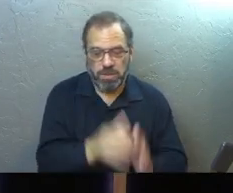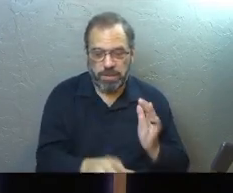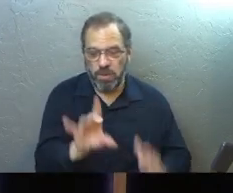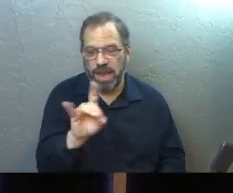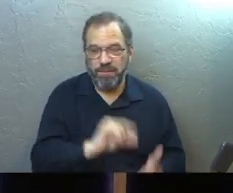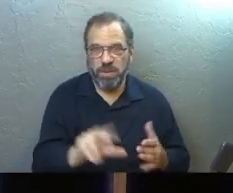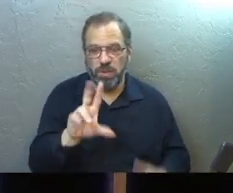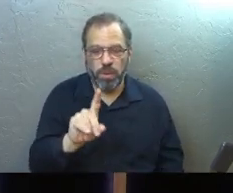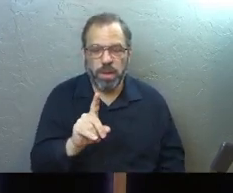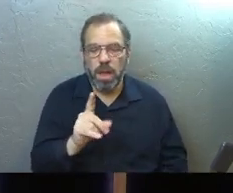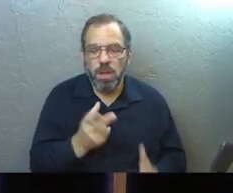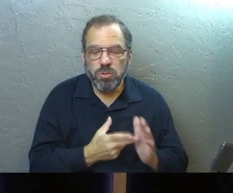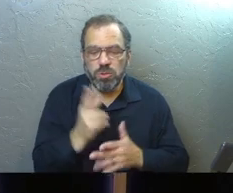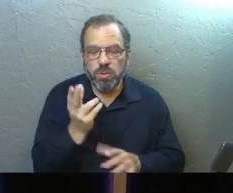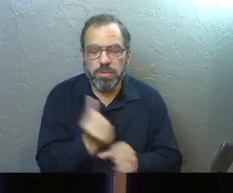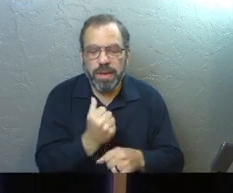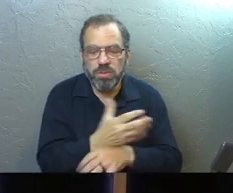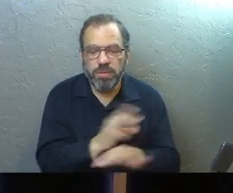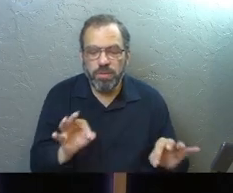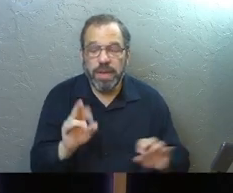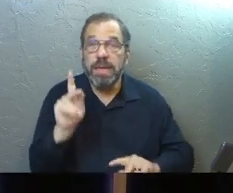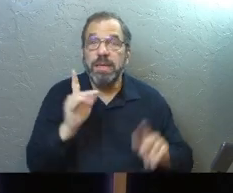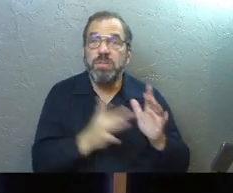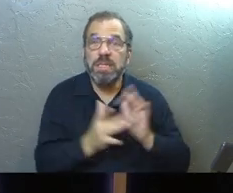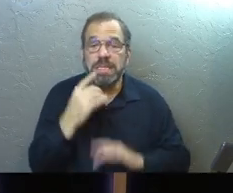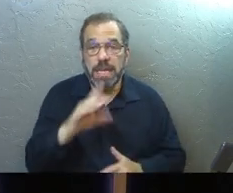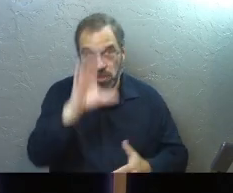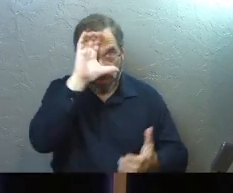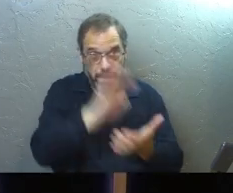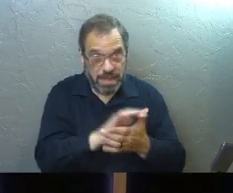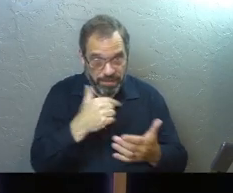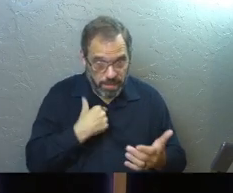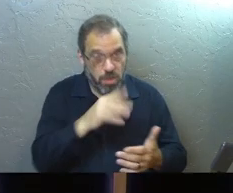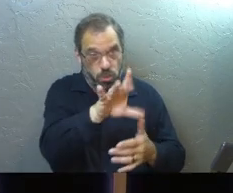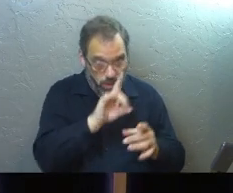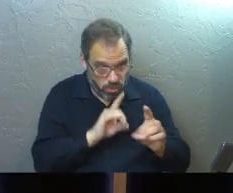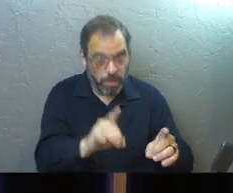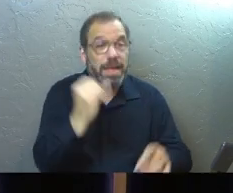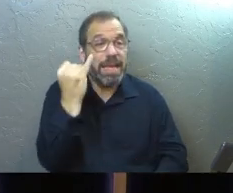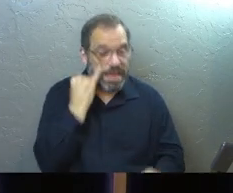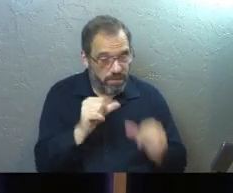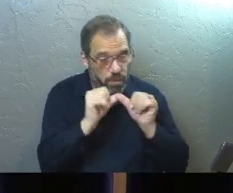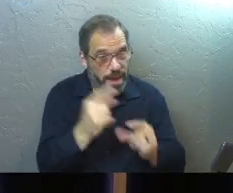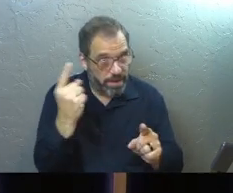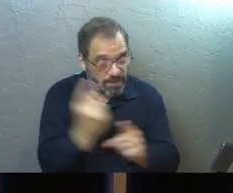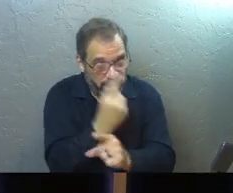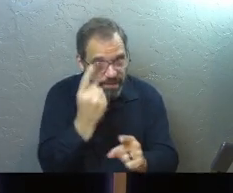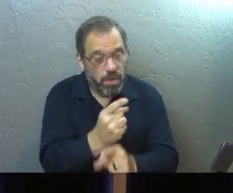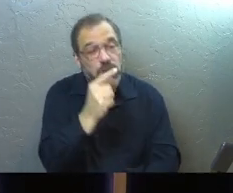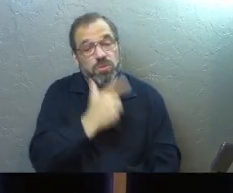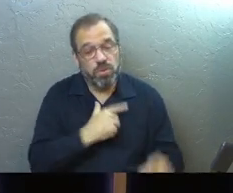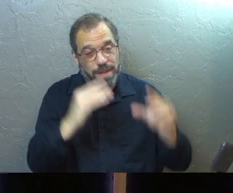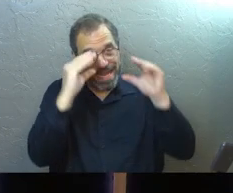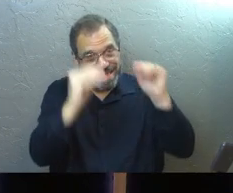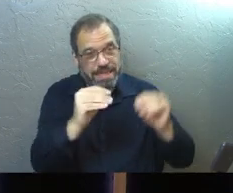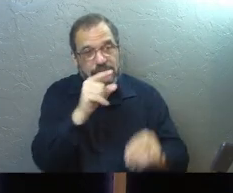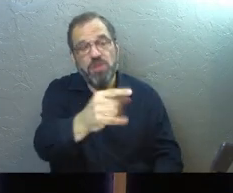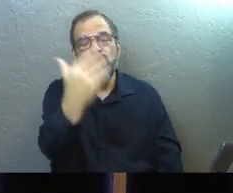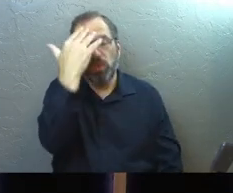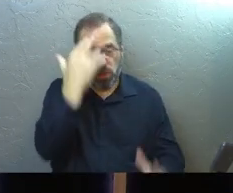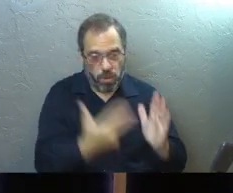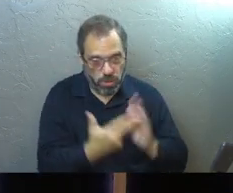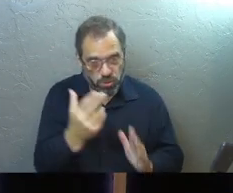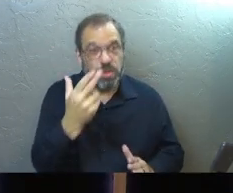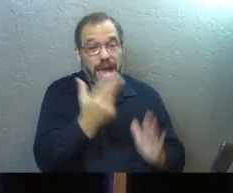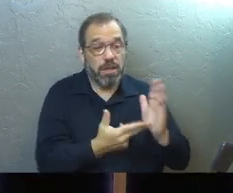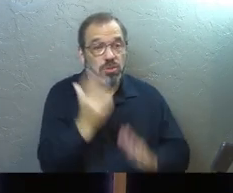John 8:31. Truth sets you free. Jesus said to the people who believed in him, "You are truly my disciples if you remain faithful to my teachings, and you will know the